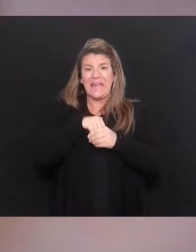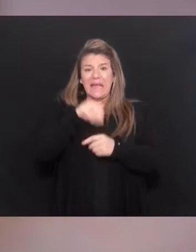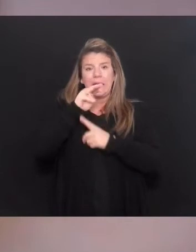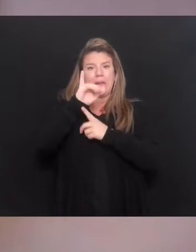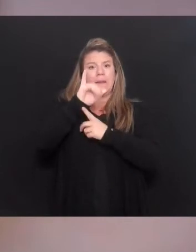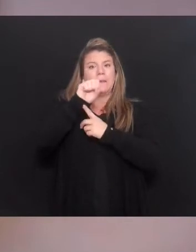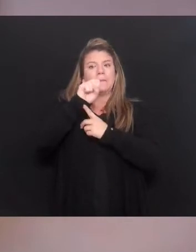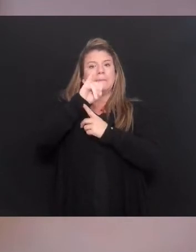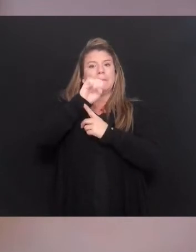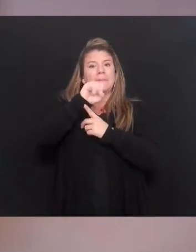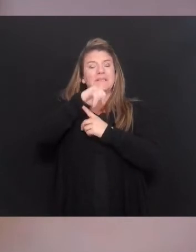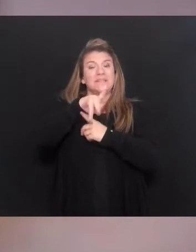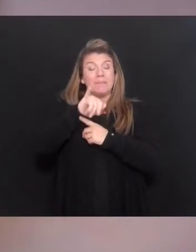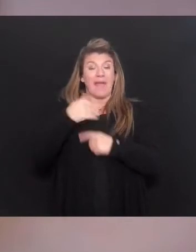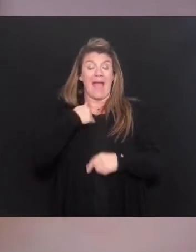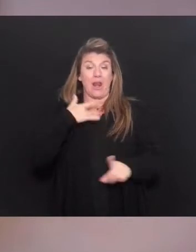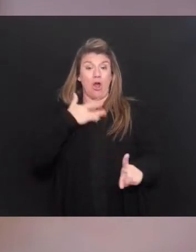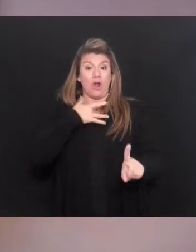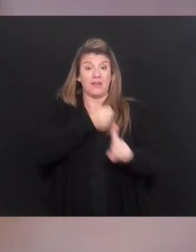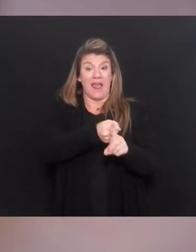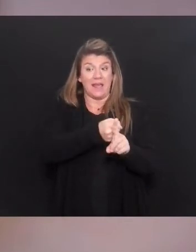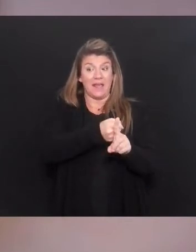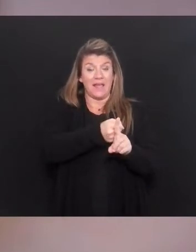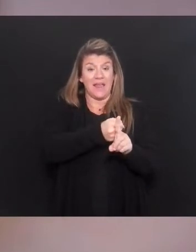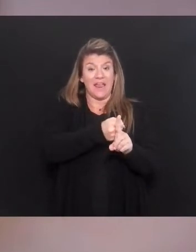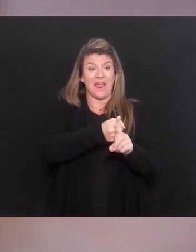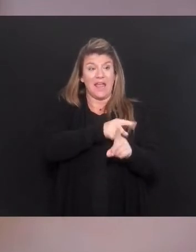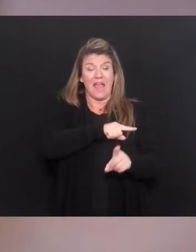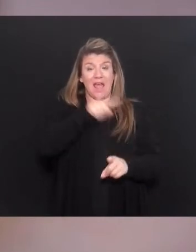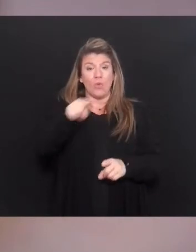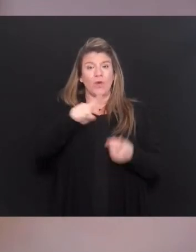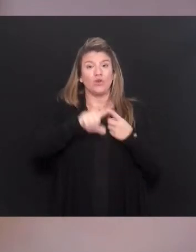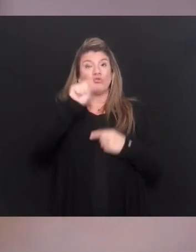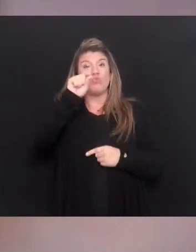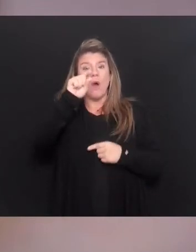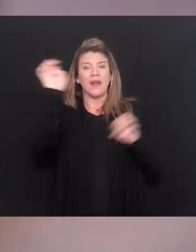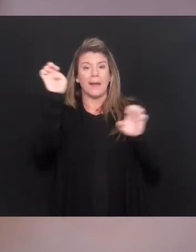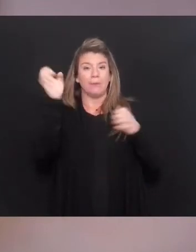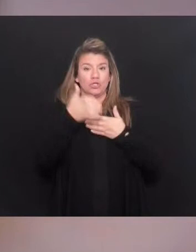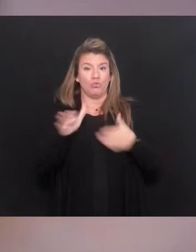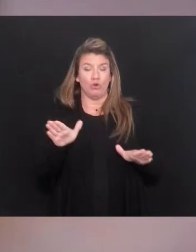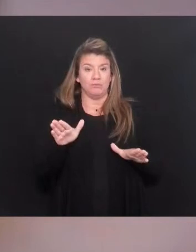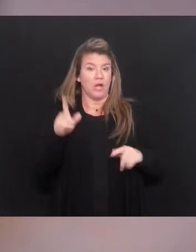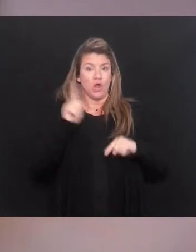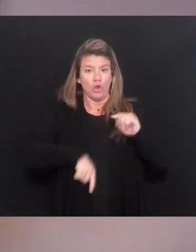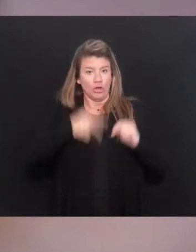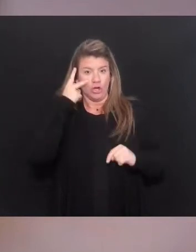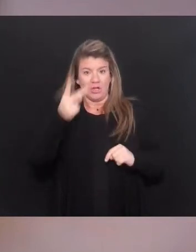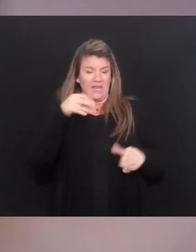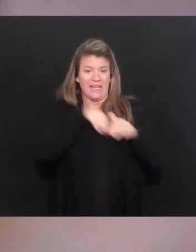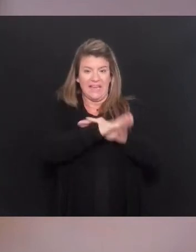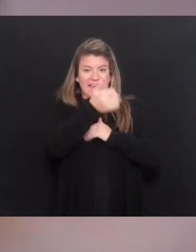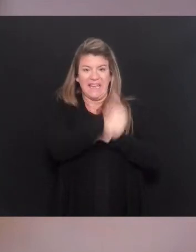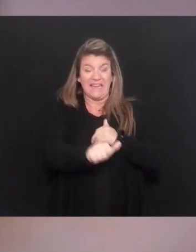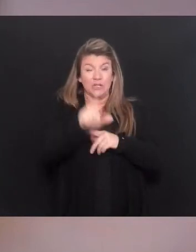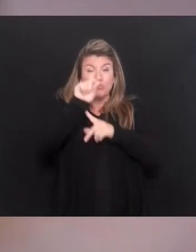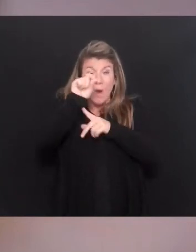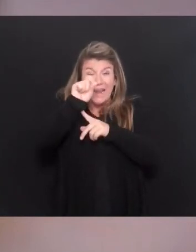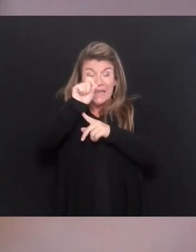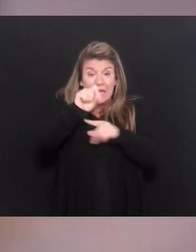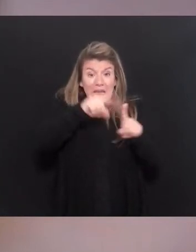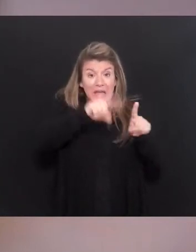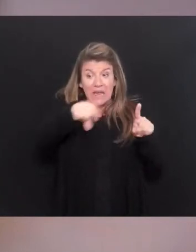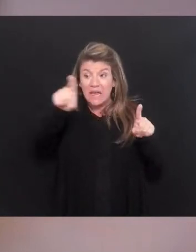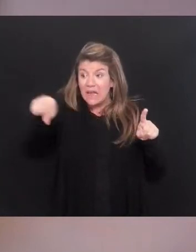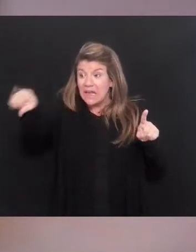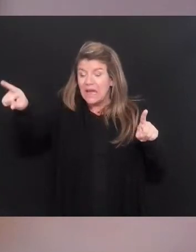Mississippi, who had a heart attack, went to over 20 emergency rooms and could not get seen and ended up dying of his heart attack. So